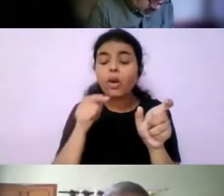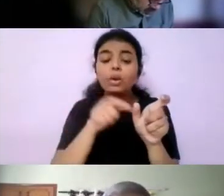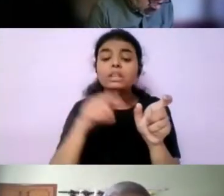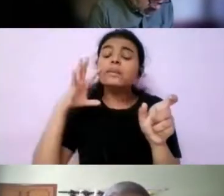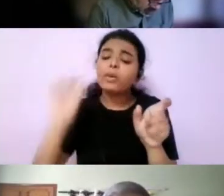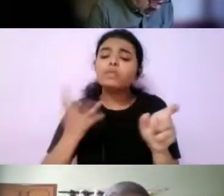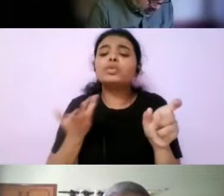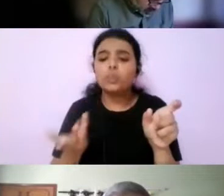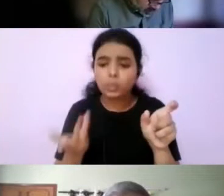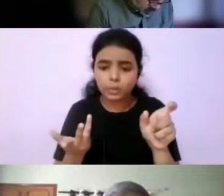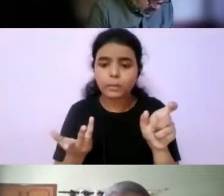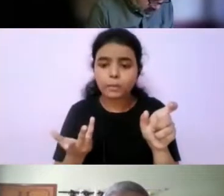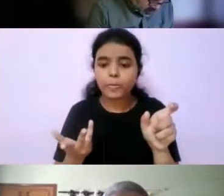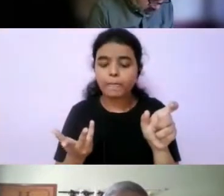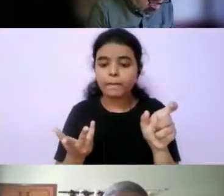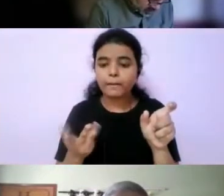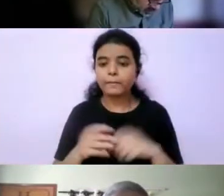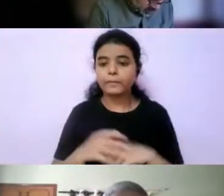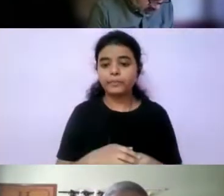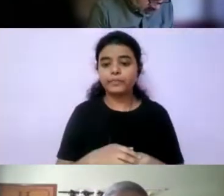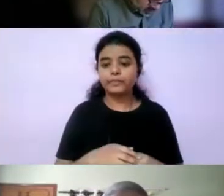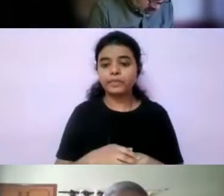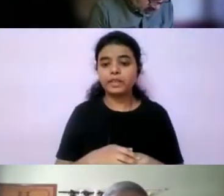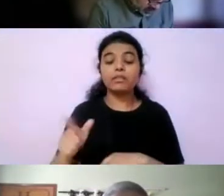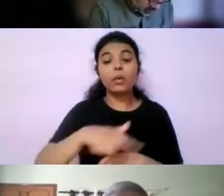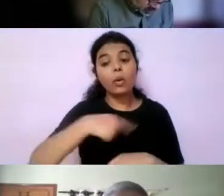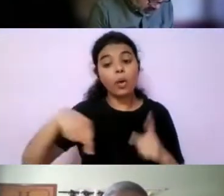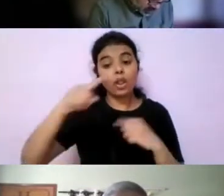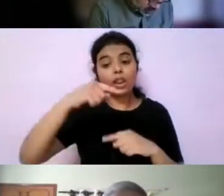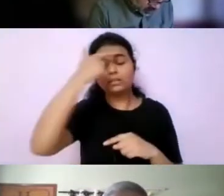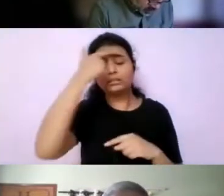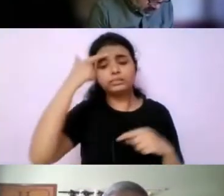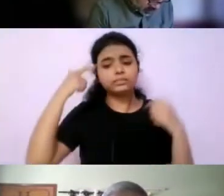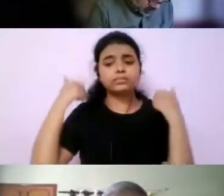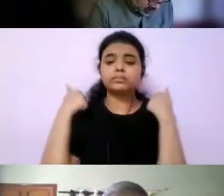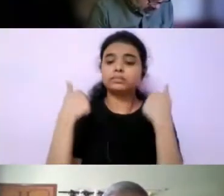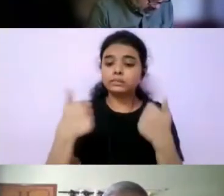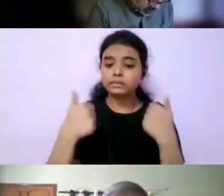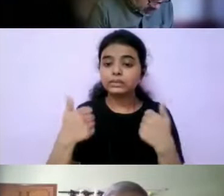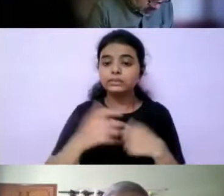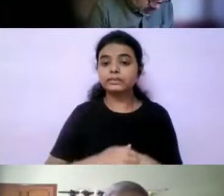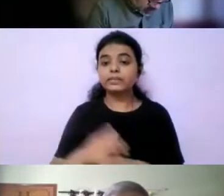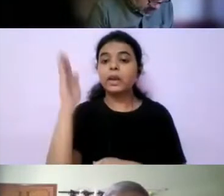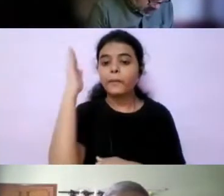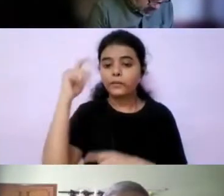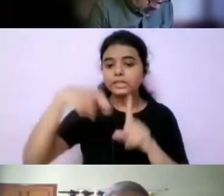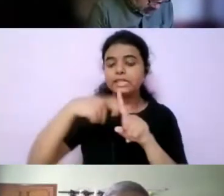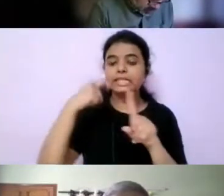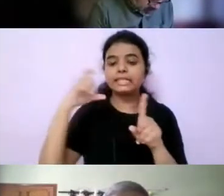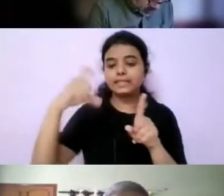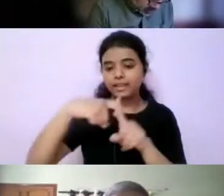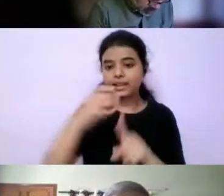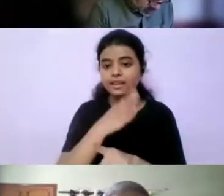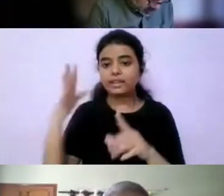important. We are extremely fortunate today to have with us Professor Nicholas Watson